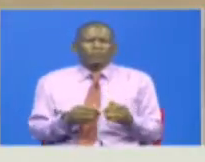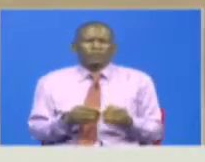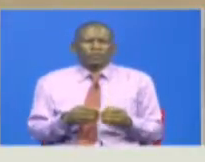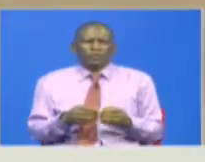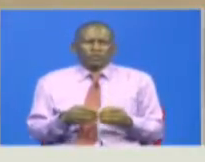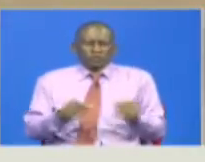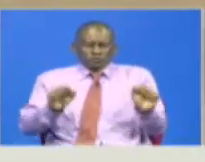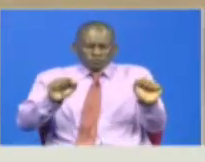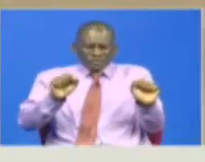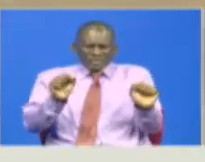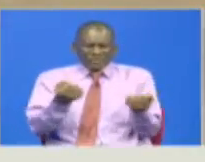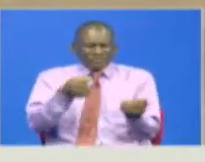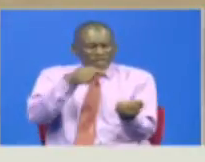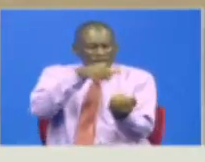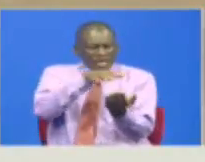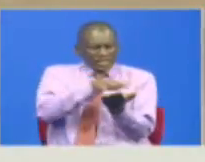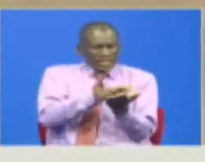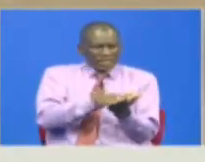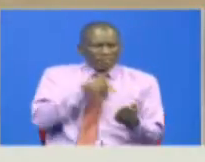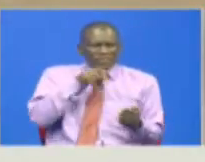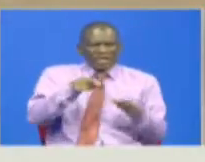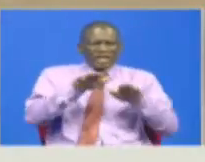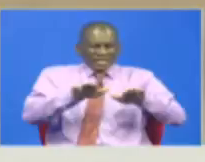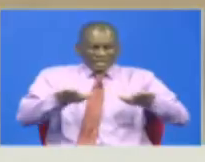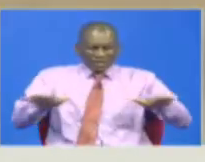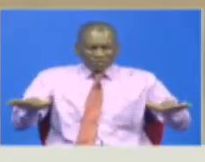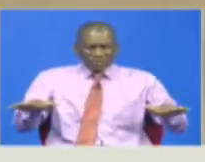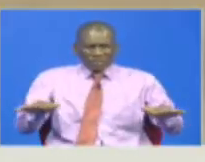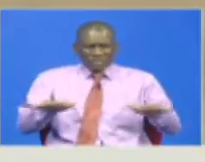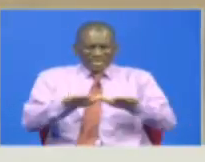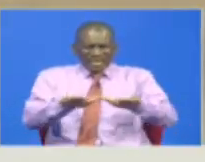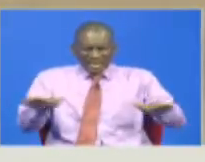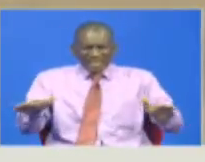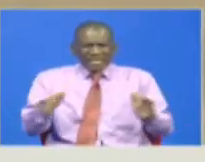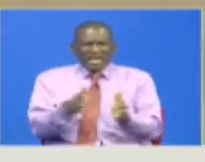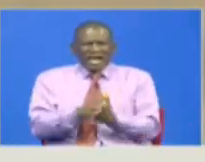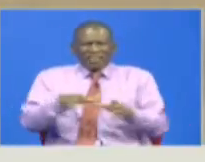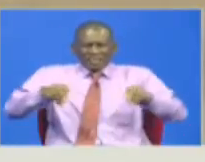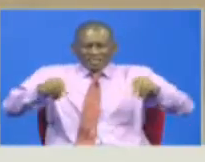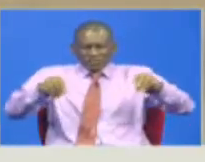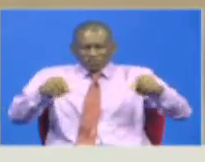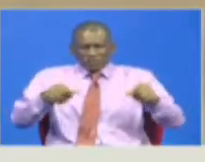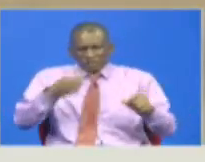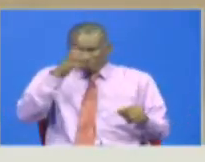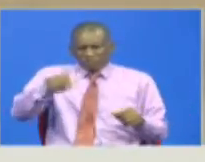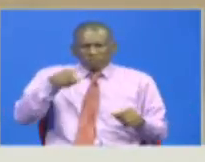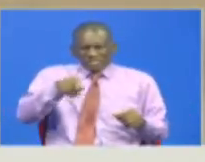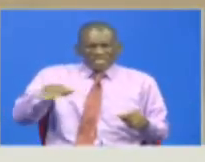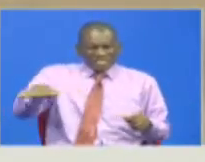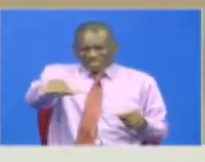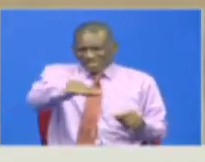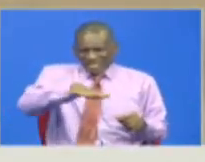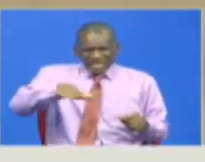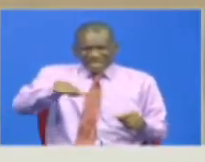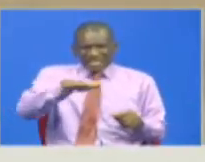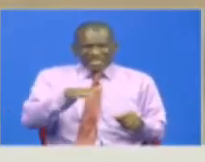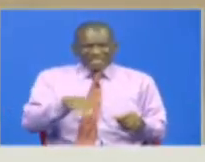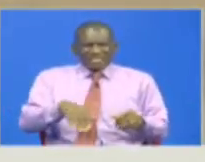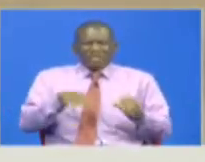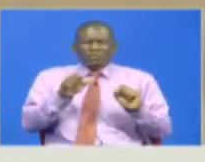conserve their ground, their soil, because this area is highly prone to